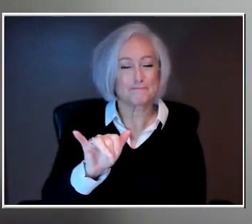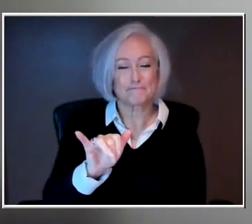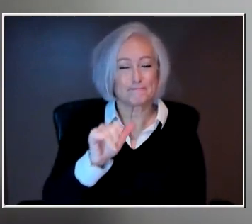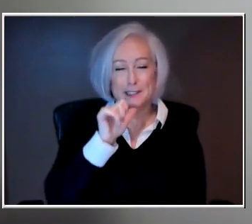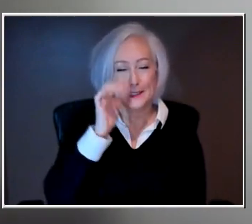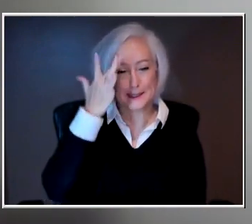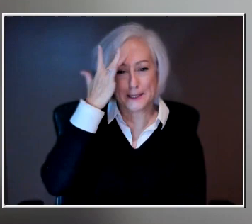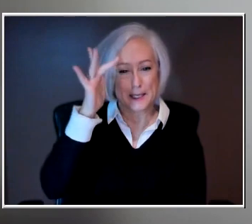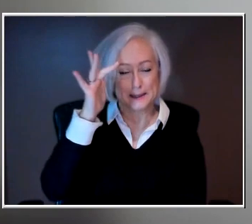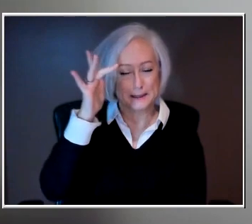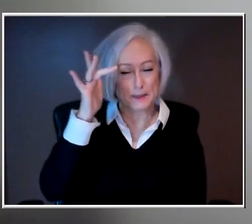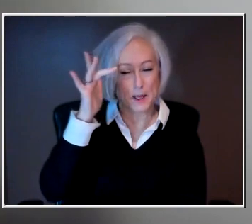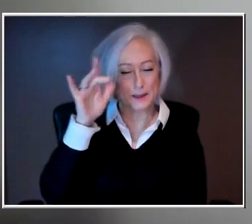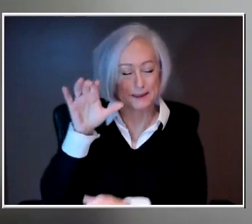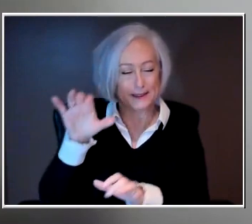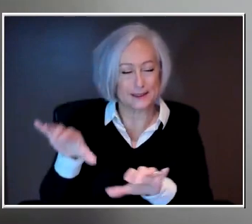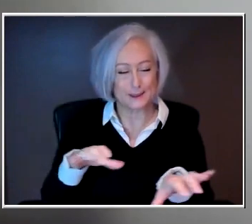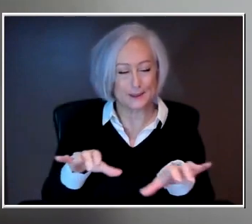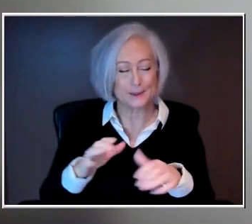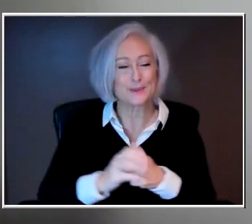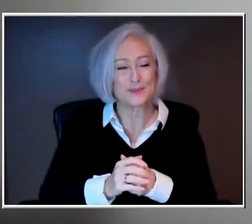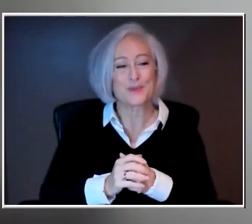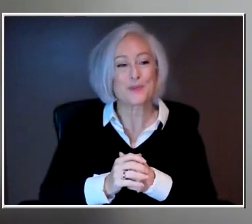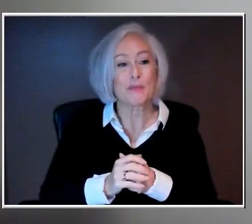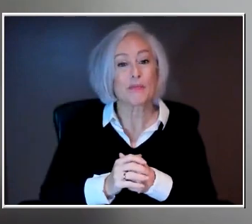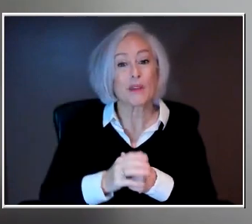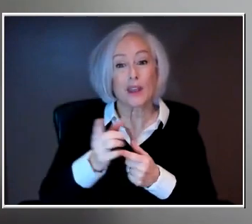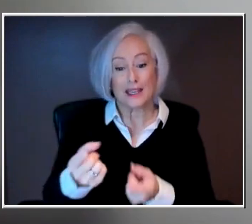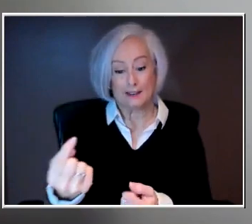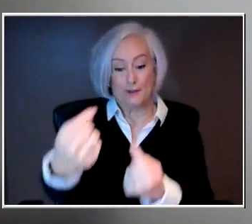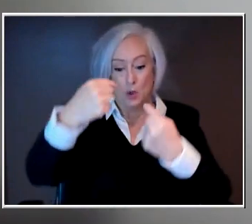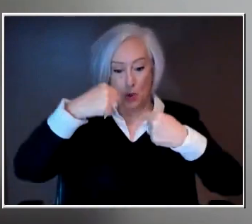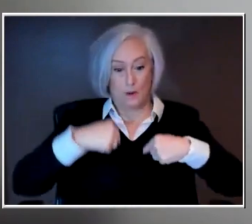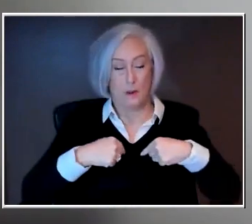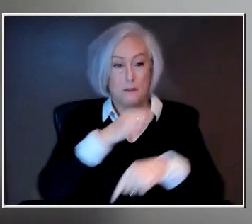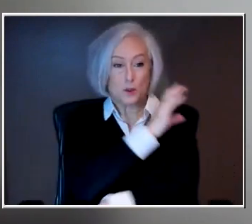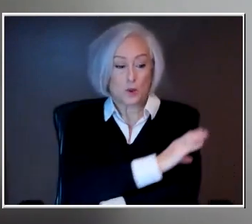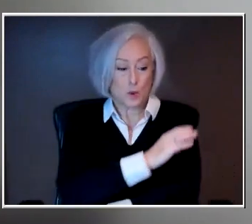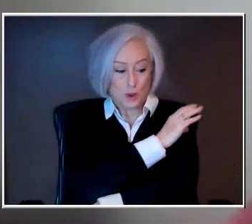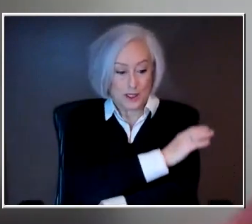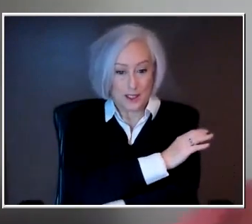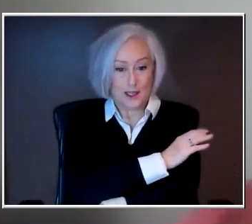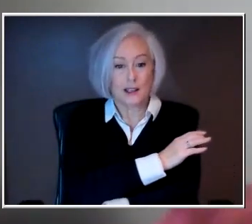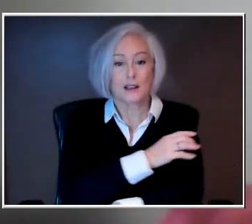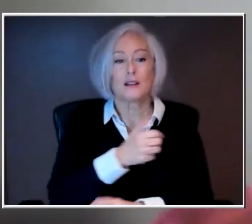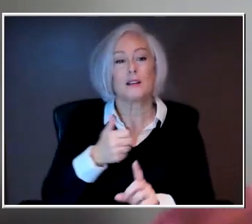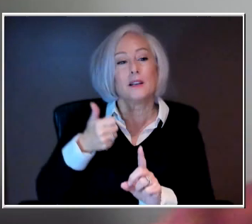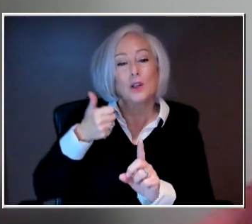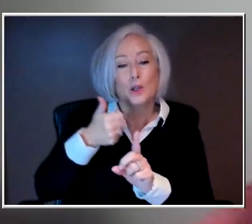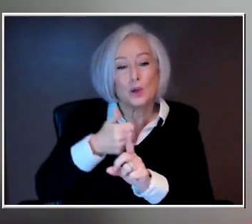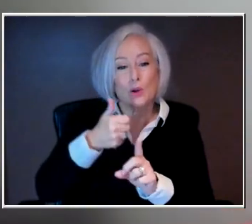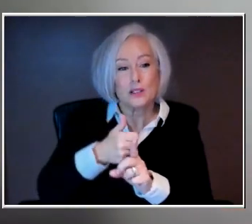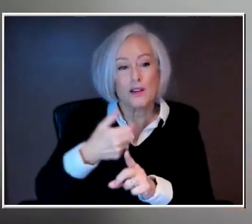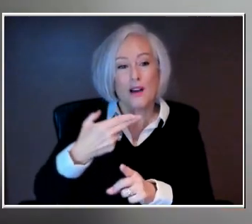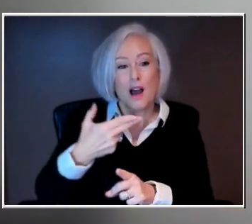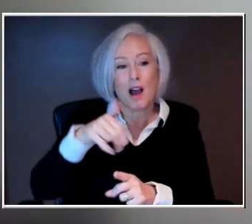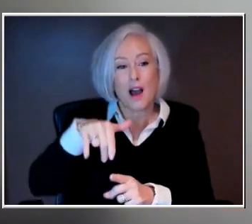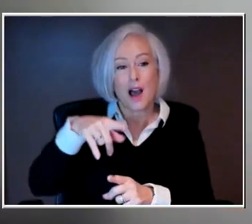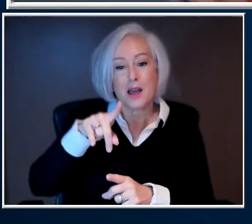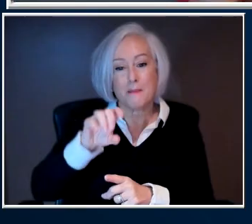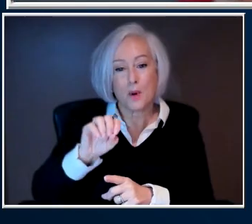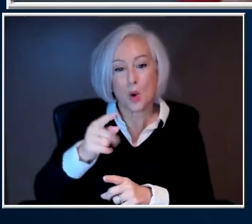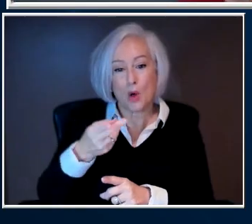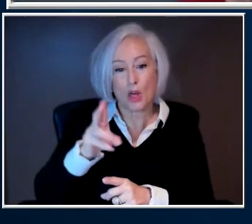lead to, and if you're in the care center and you're hypothermic, I mean, you're very likely going to the hospital.